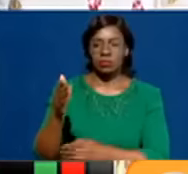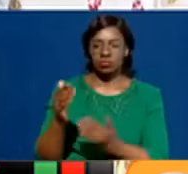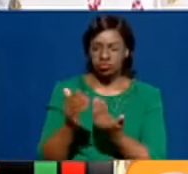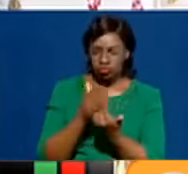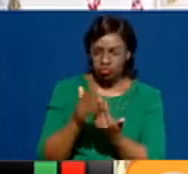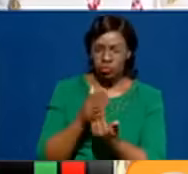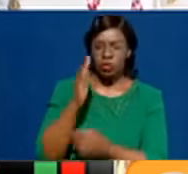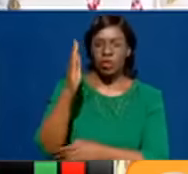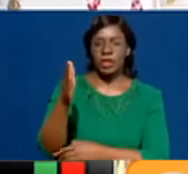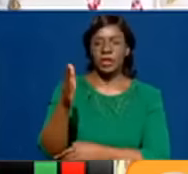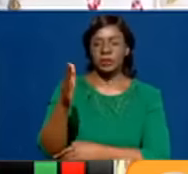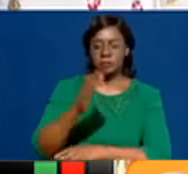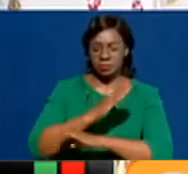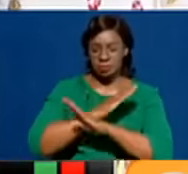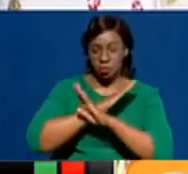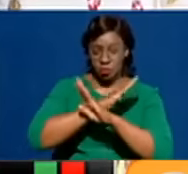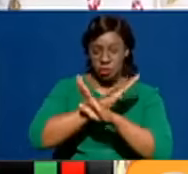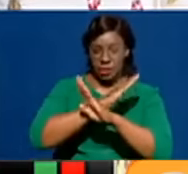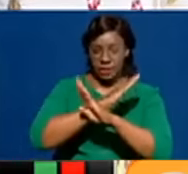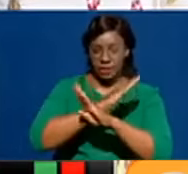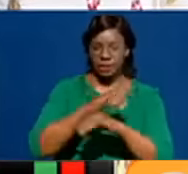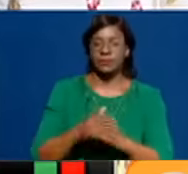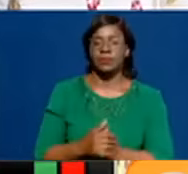preserve, protect,